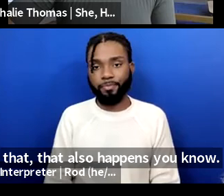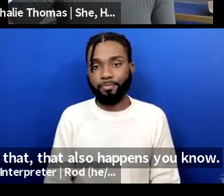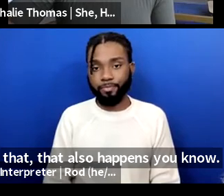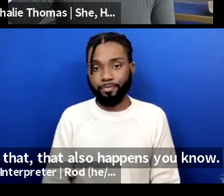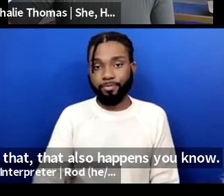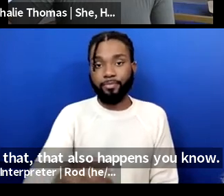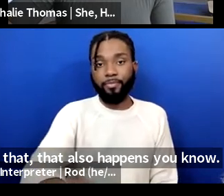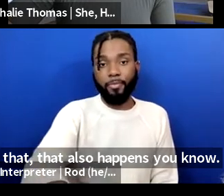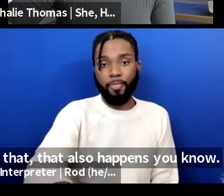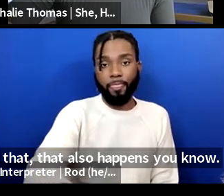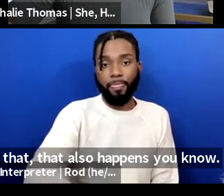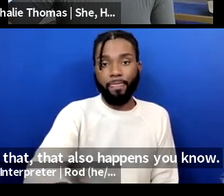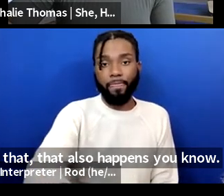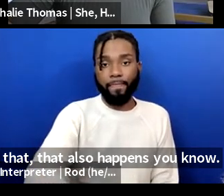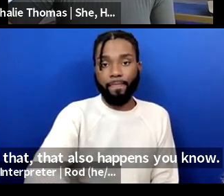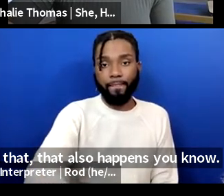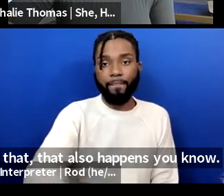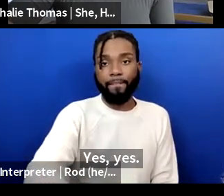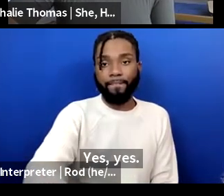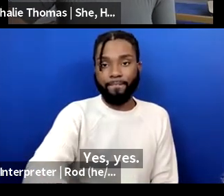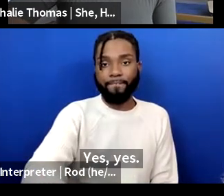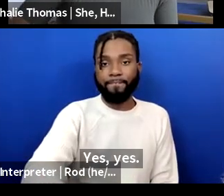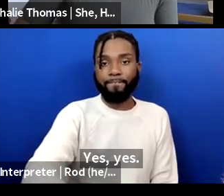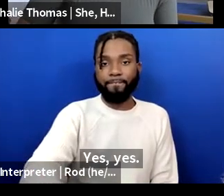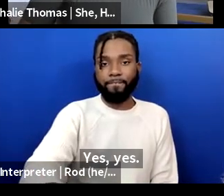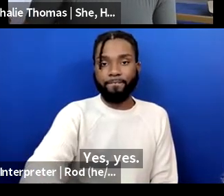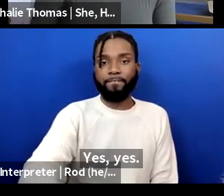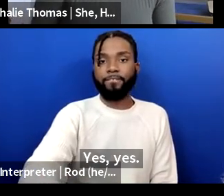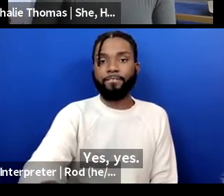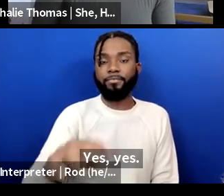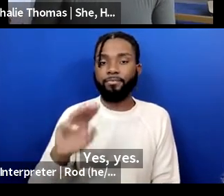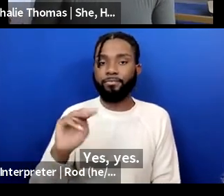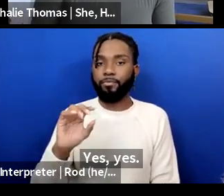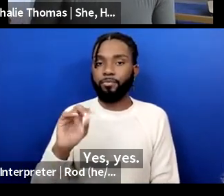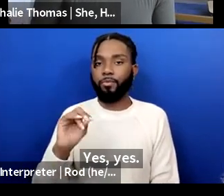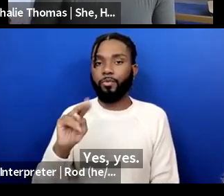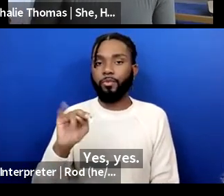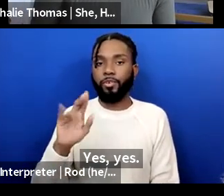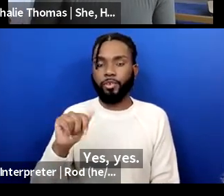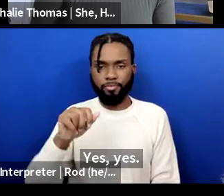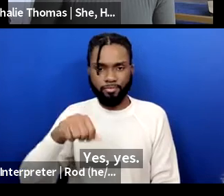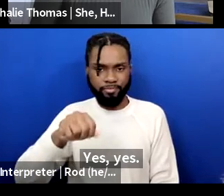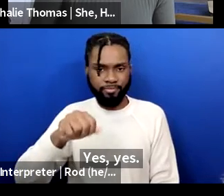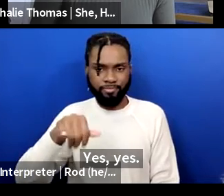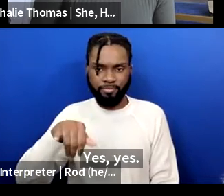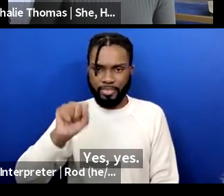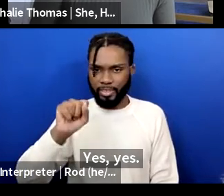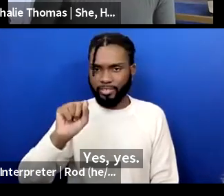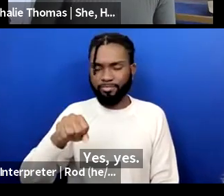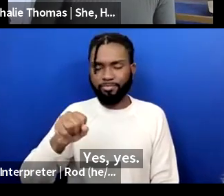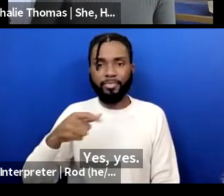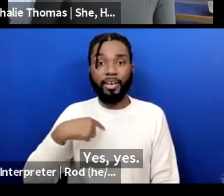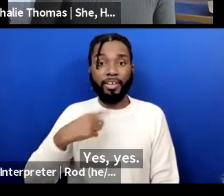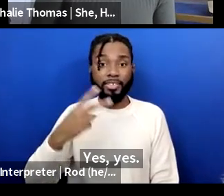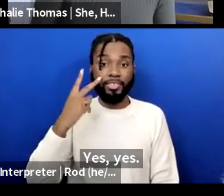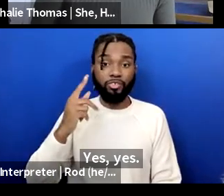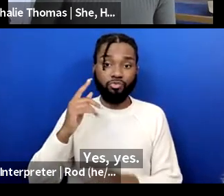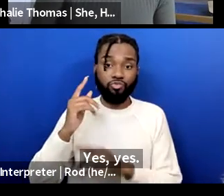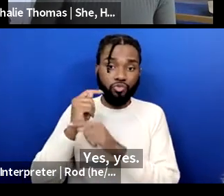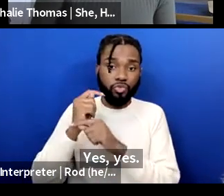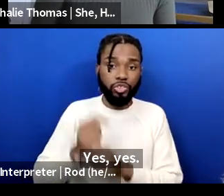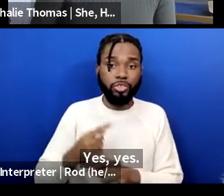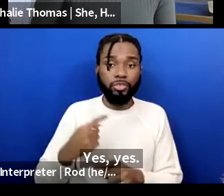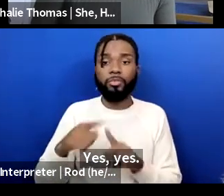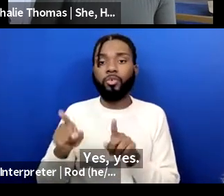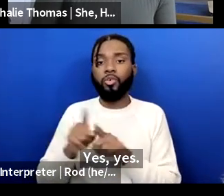Yes, yes, yes. I see like tradition and evolution, right? Like we can